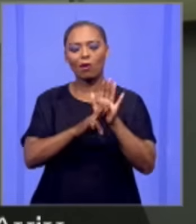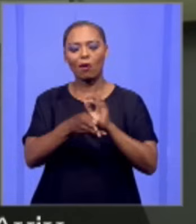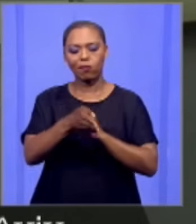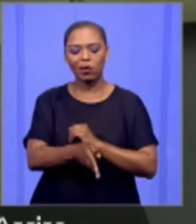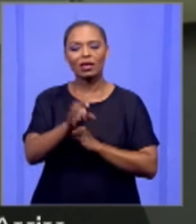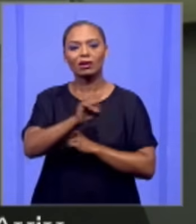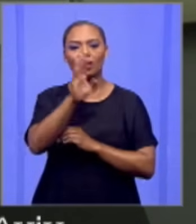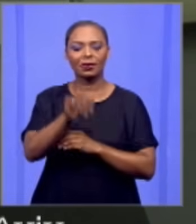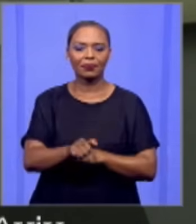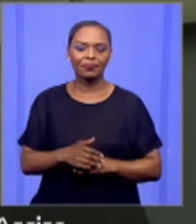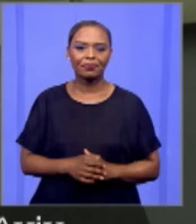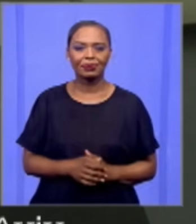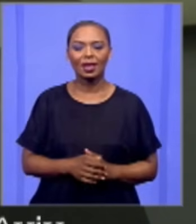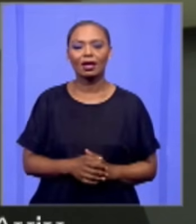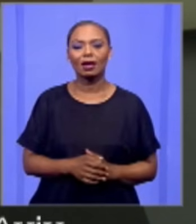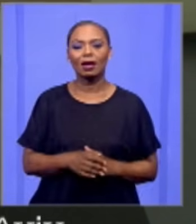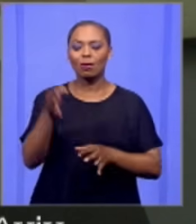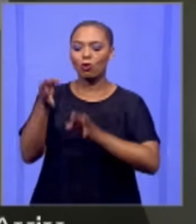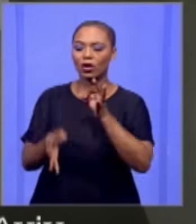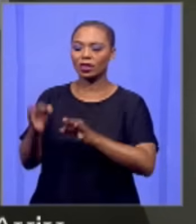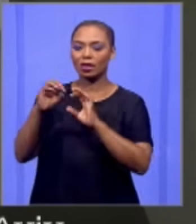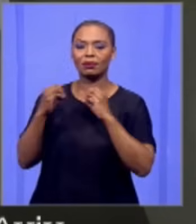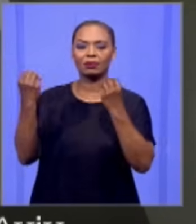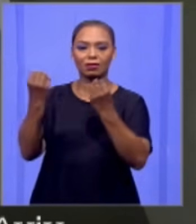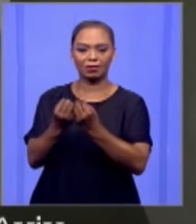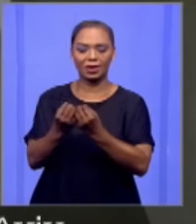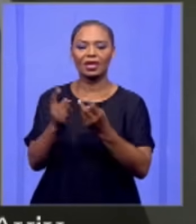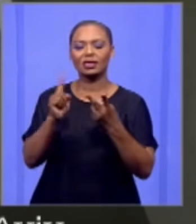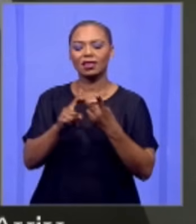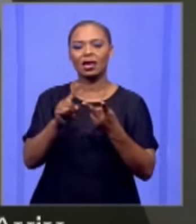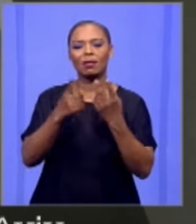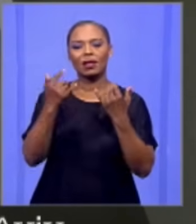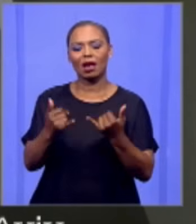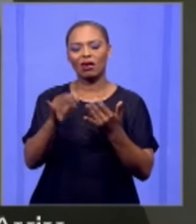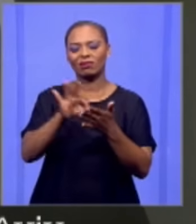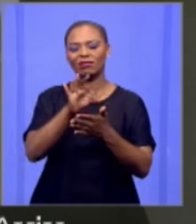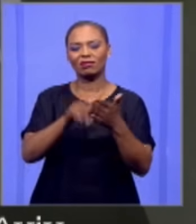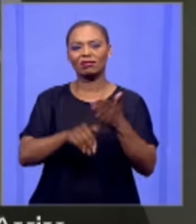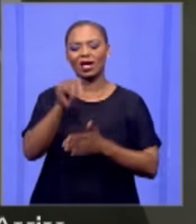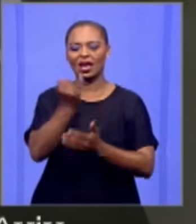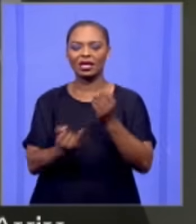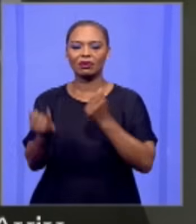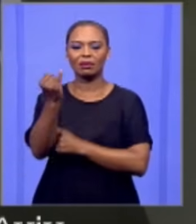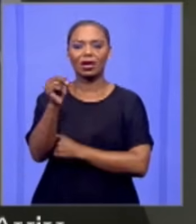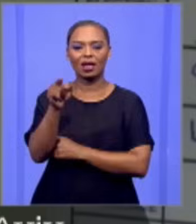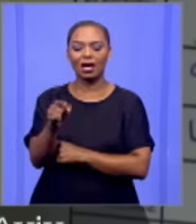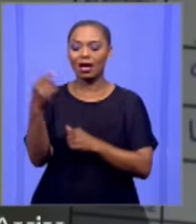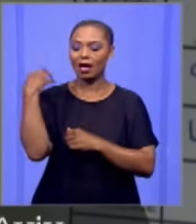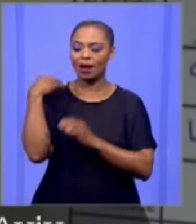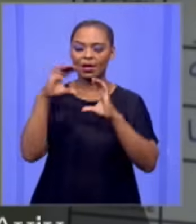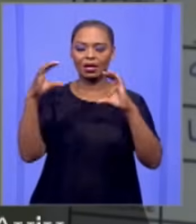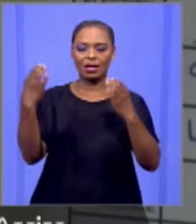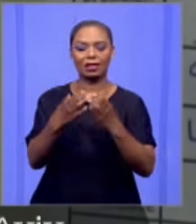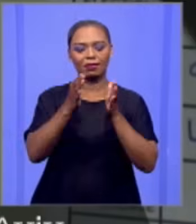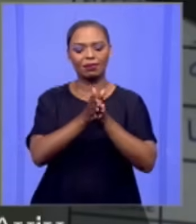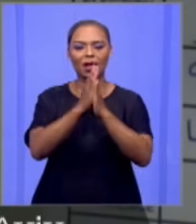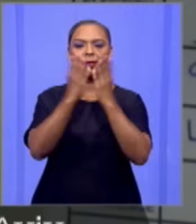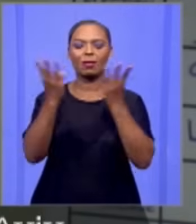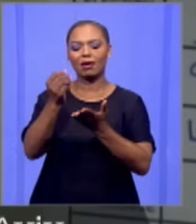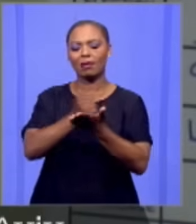ge mahlo ka moka le bišitšwe go mekgatlo ya dipolotiki le bonkgetheng bao ba ikemego go dikgetho tša išago kabinete e leditše badudi go engwadišetša